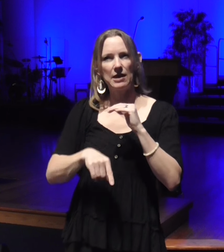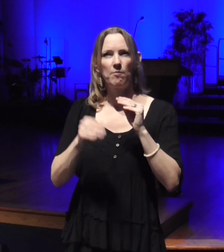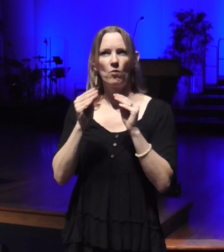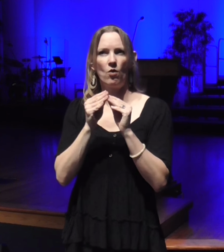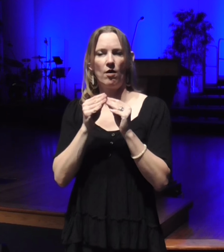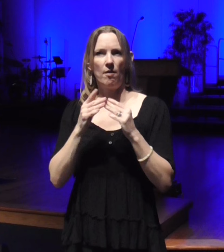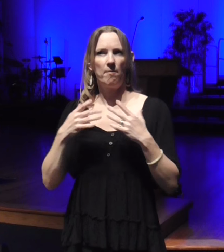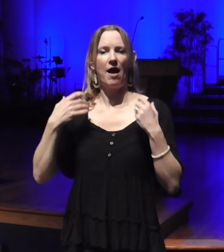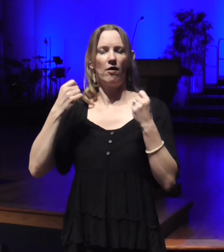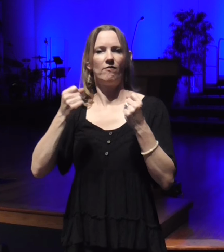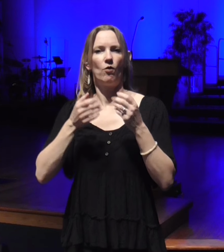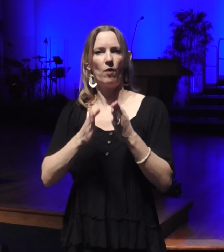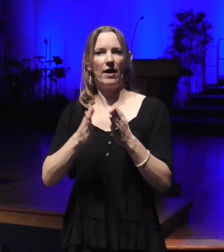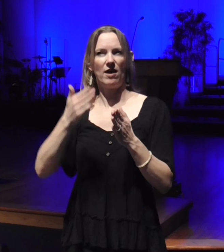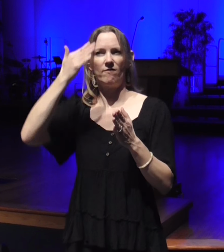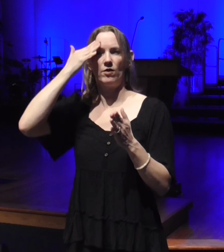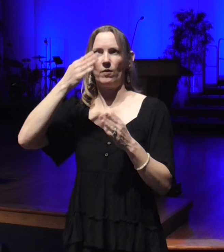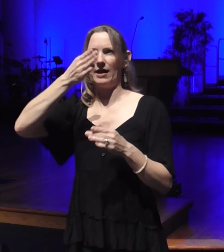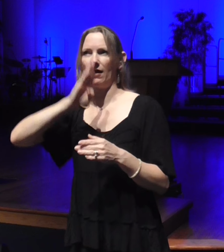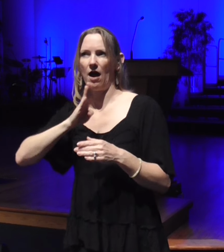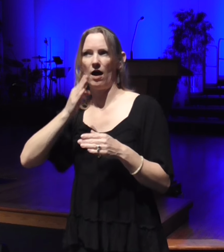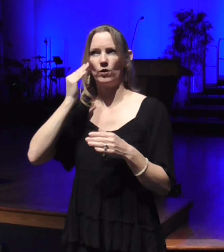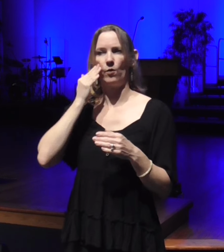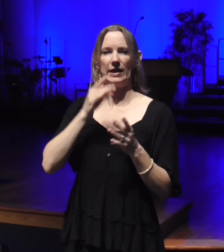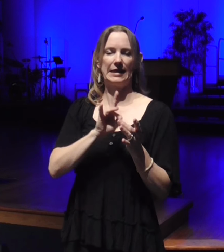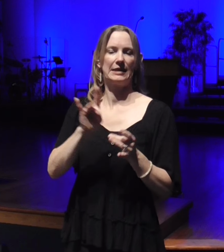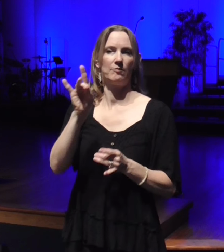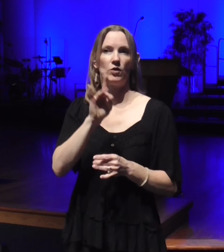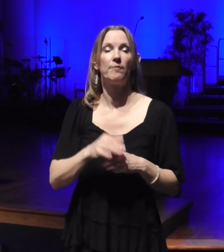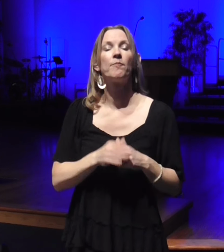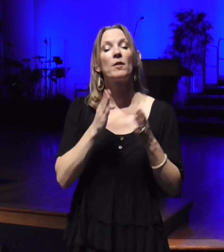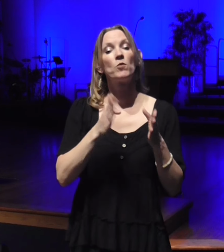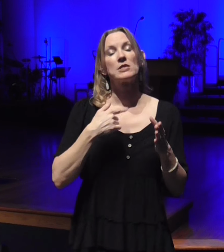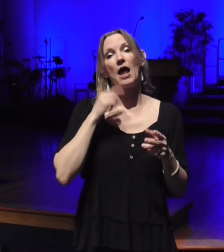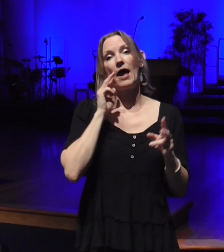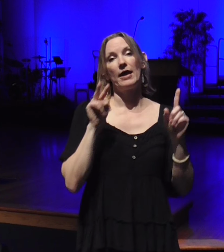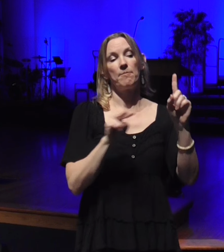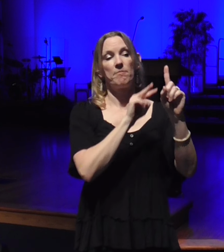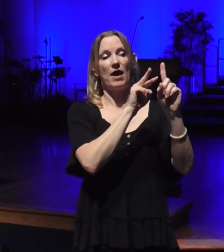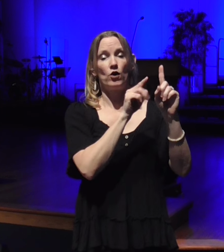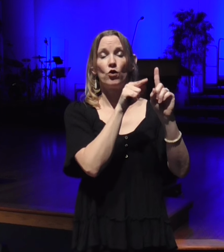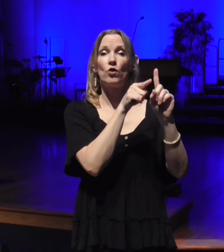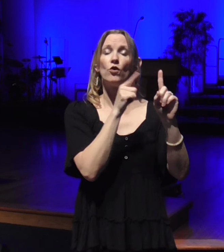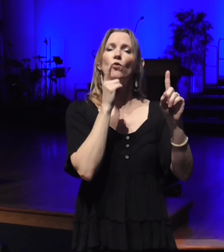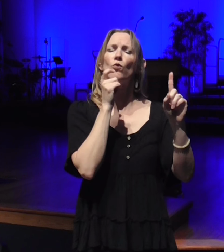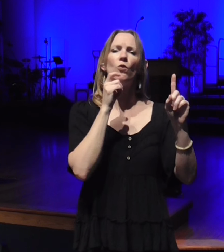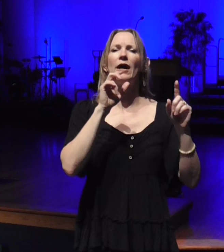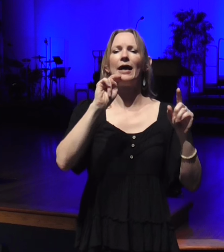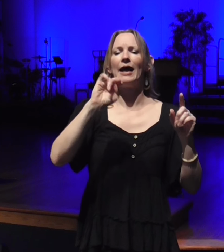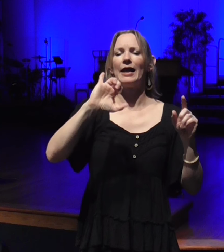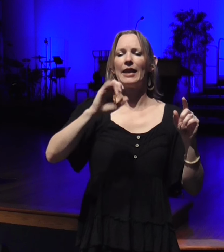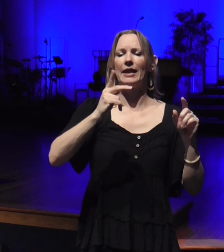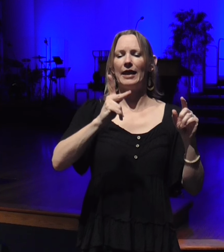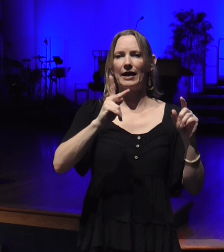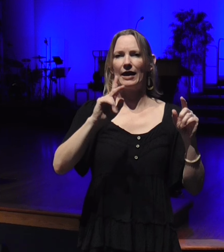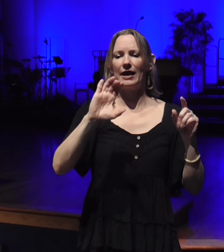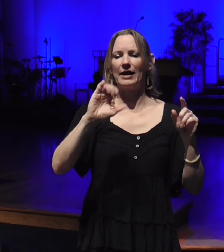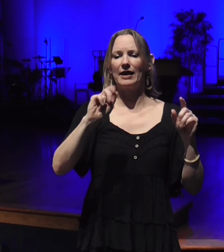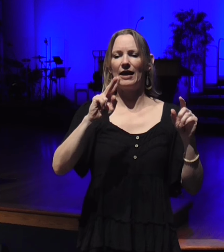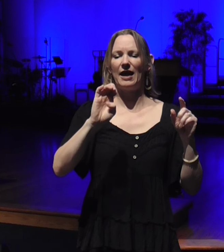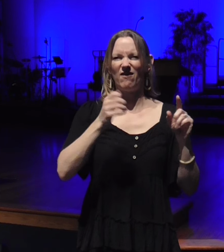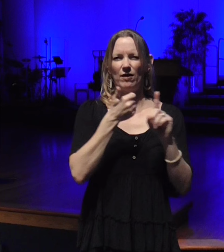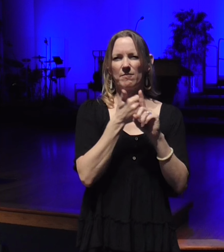of knowing God and Spirit. Someone I admire greatly is the musician Nick Cave, who was